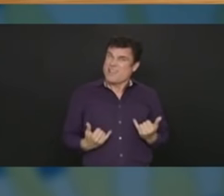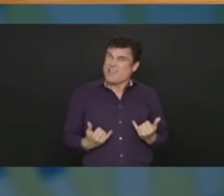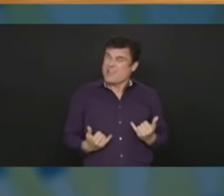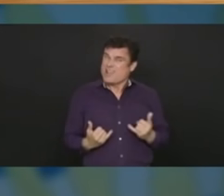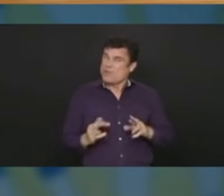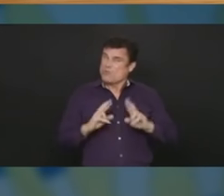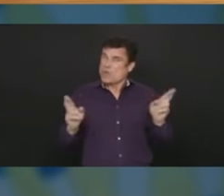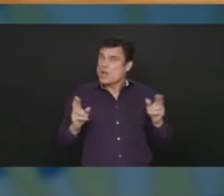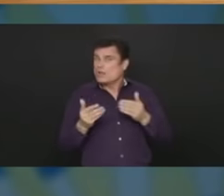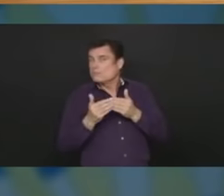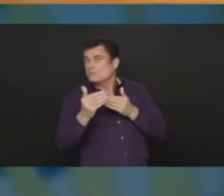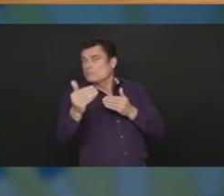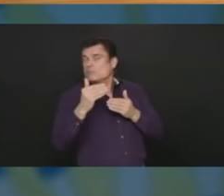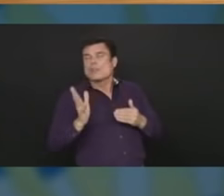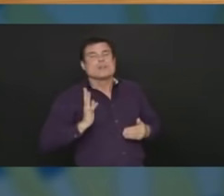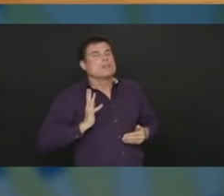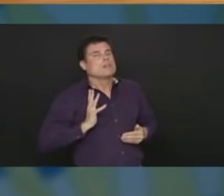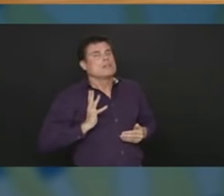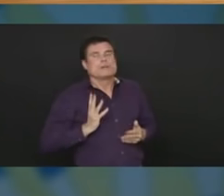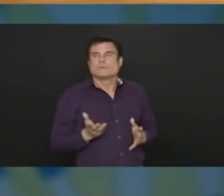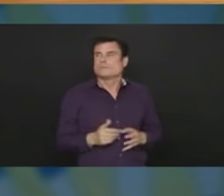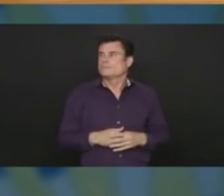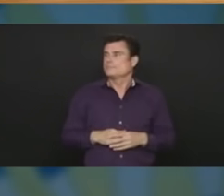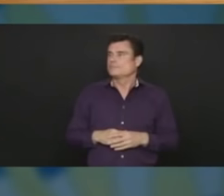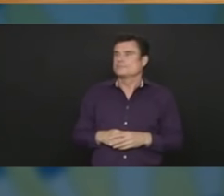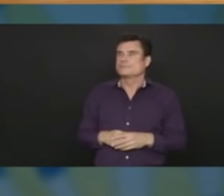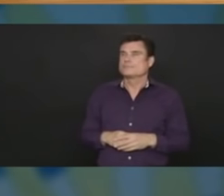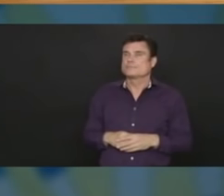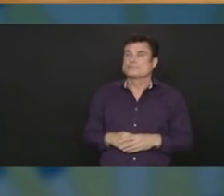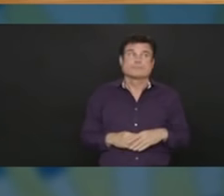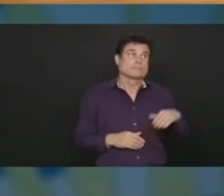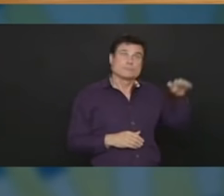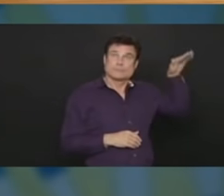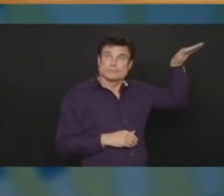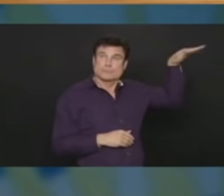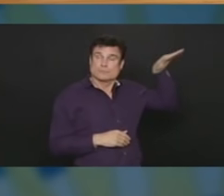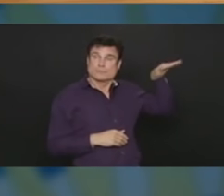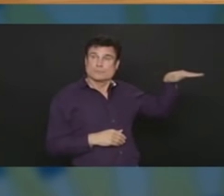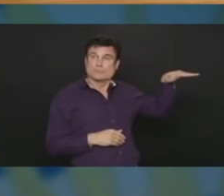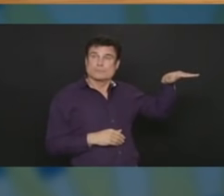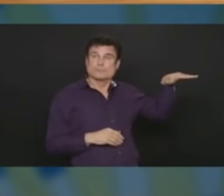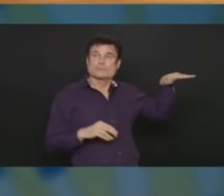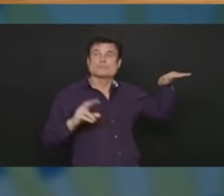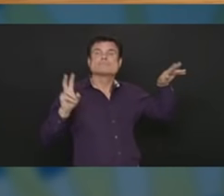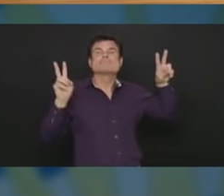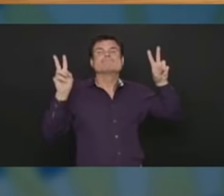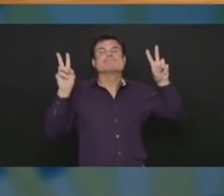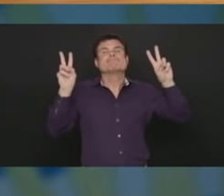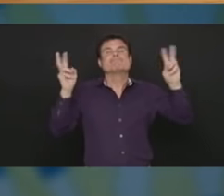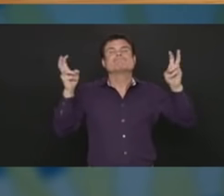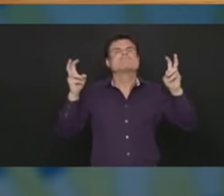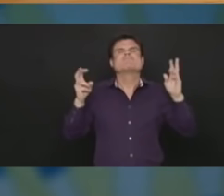things like the physical barriers that we see, the plexiglass that's put up, that helps us have, when you can't